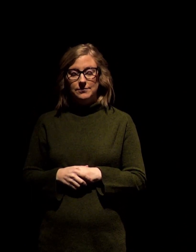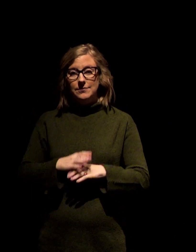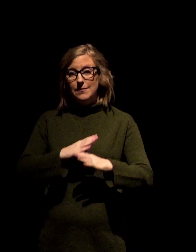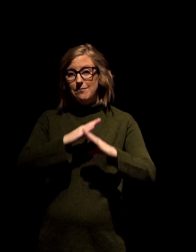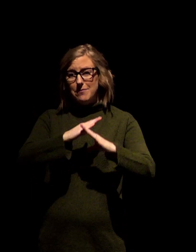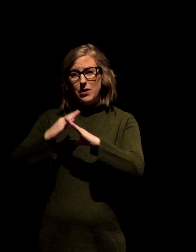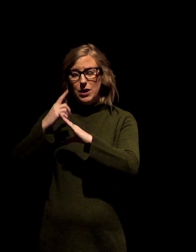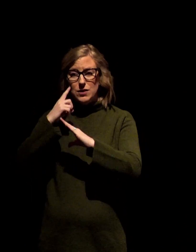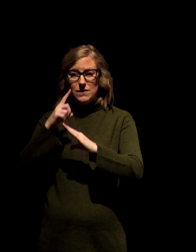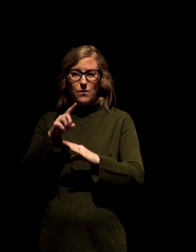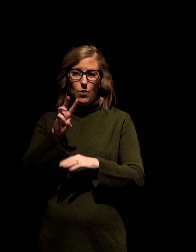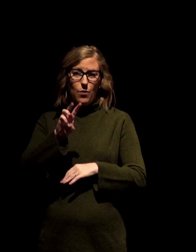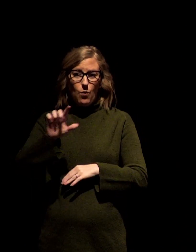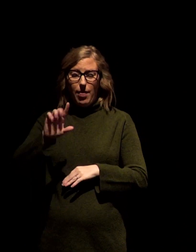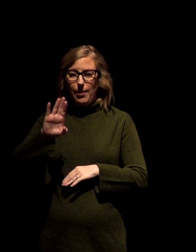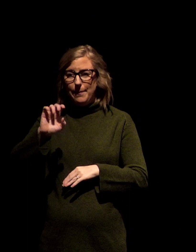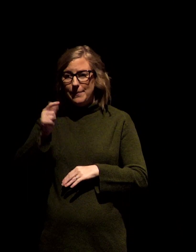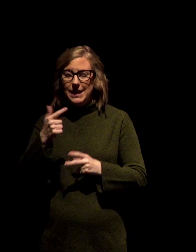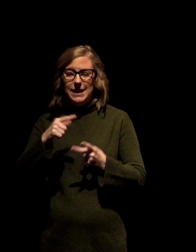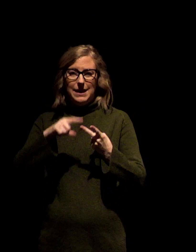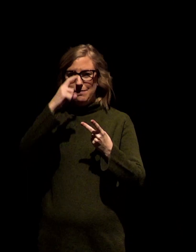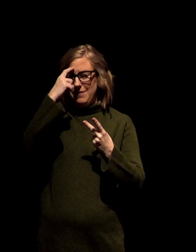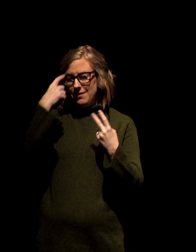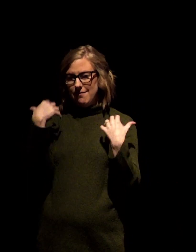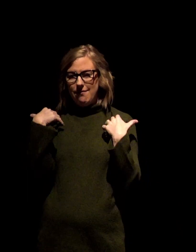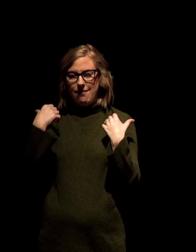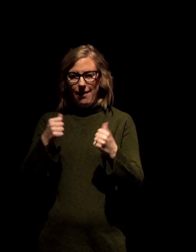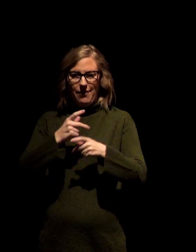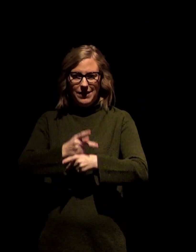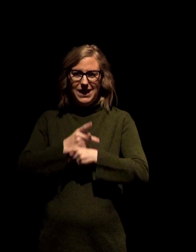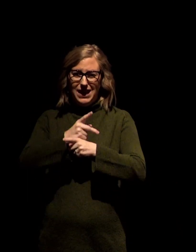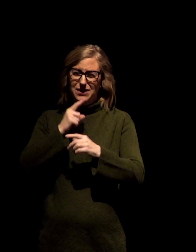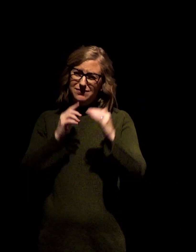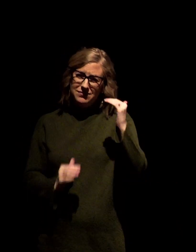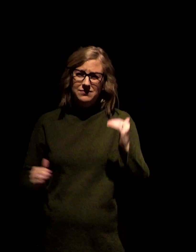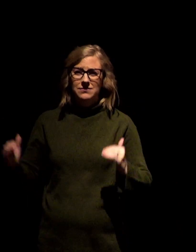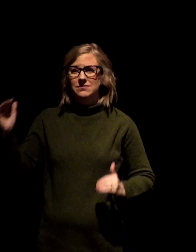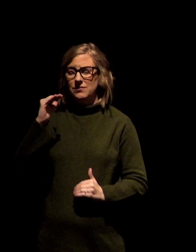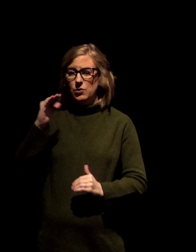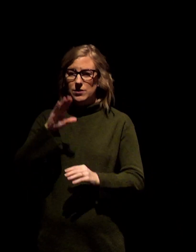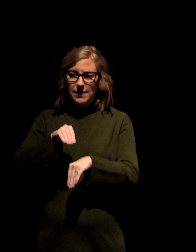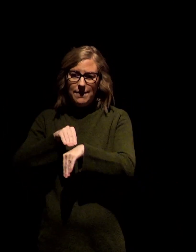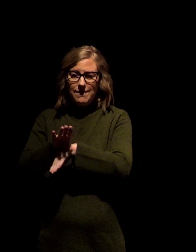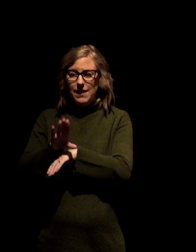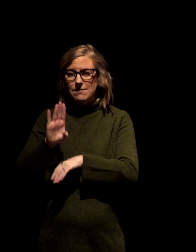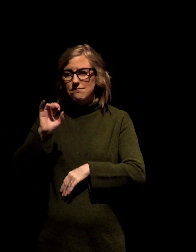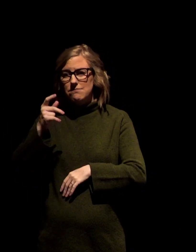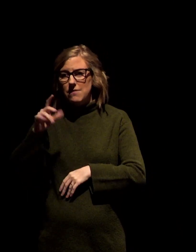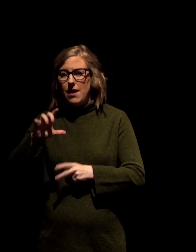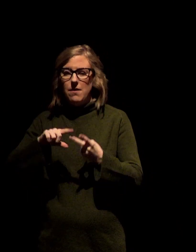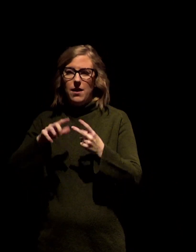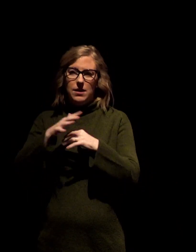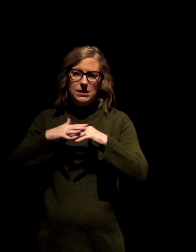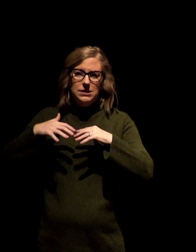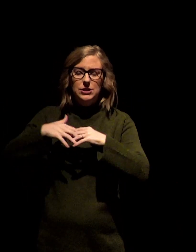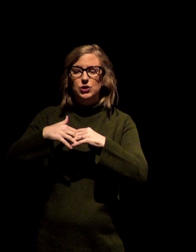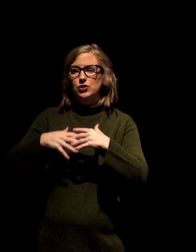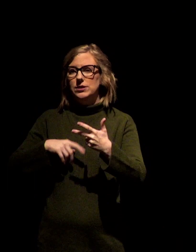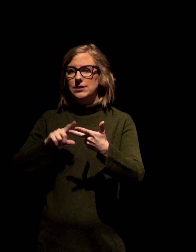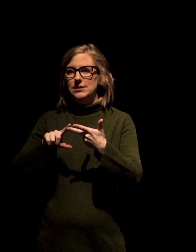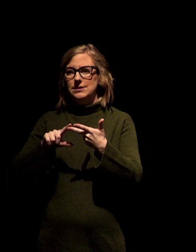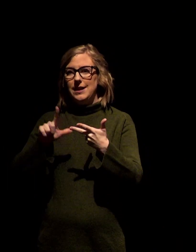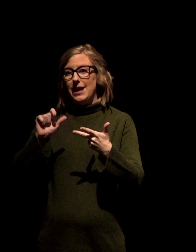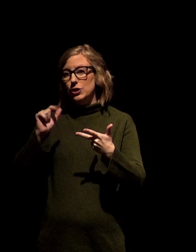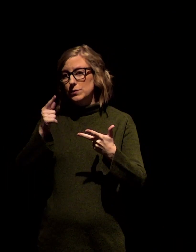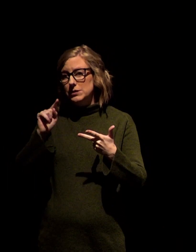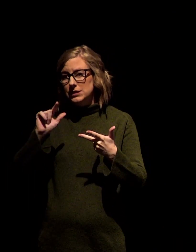Barriers to well-being and mental health care disproportionately affect communities of color, indigenous communities, members of the